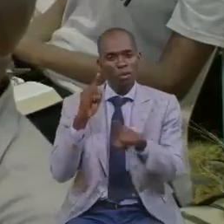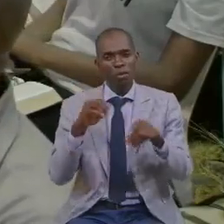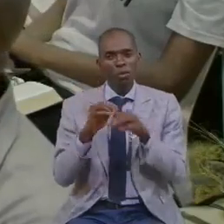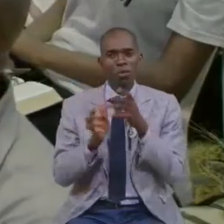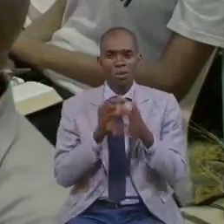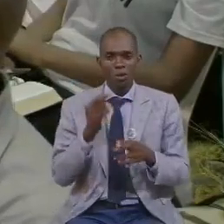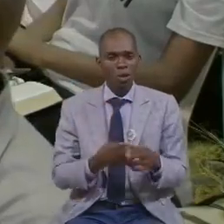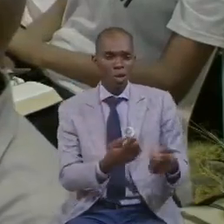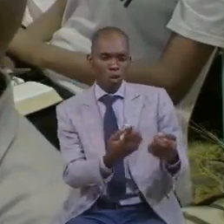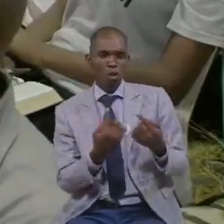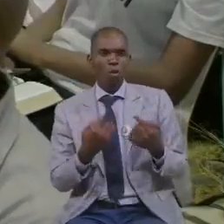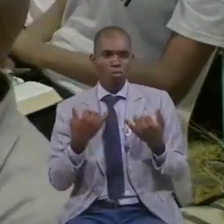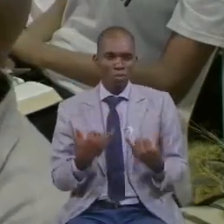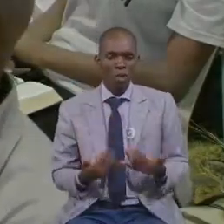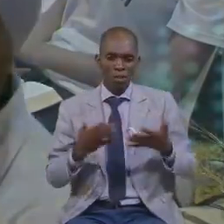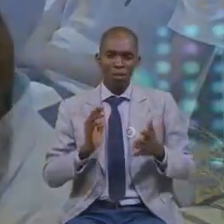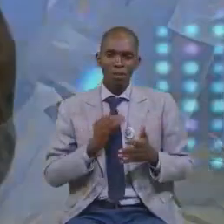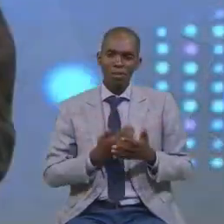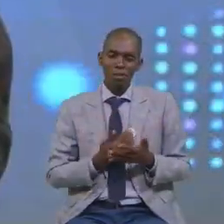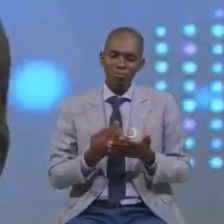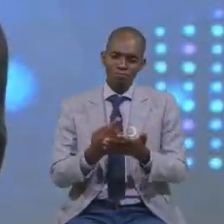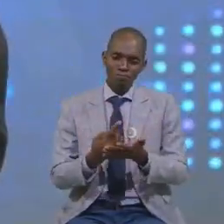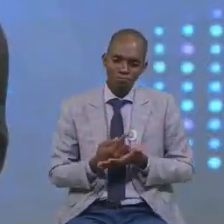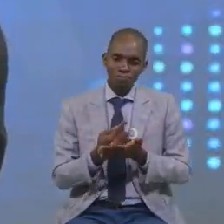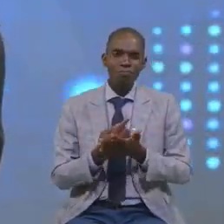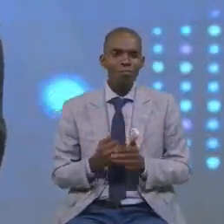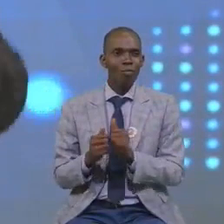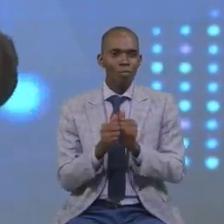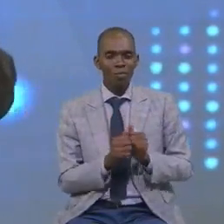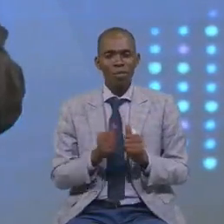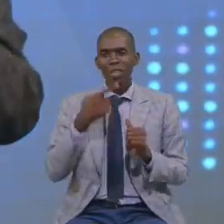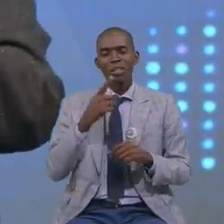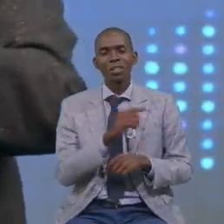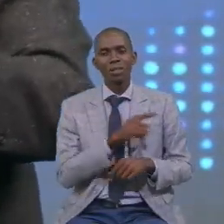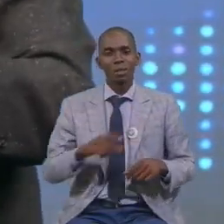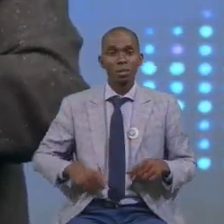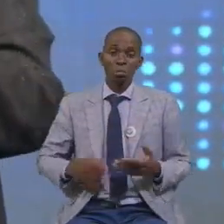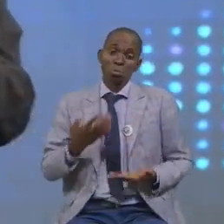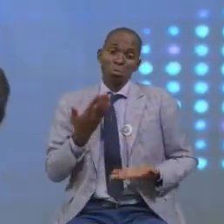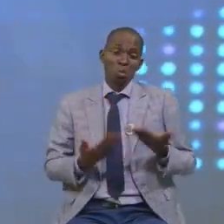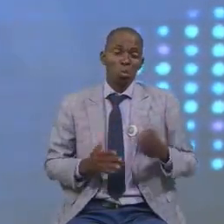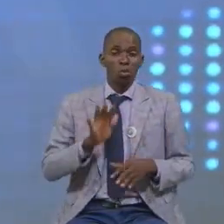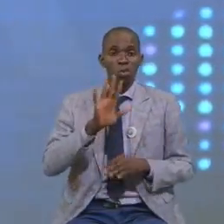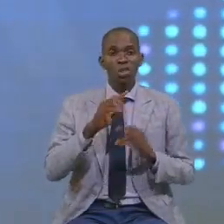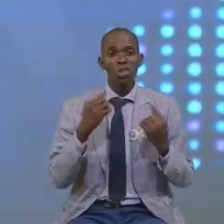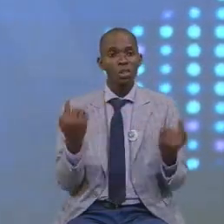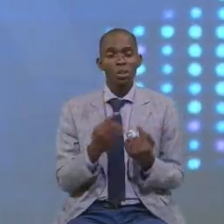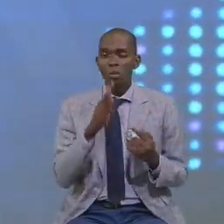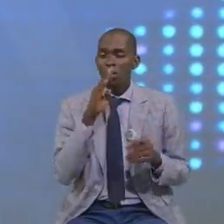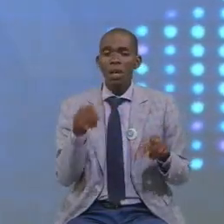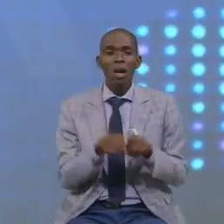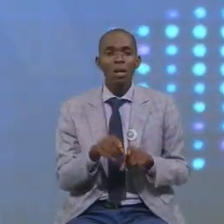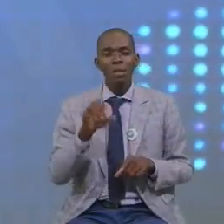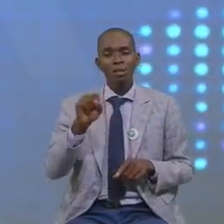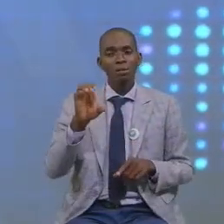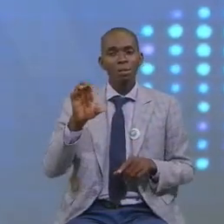now and let us reason together, says the Lord. Though your sins be as scarlet,